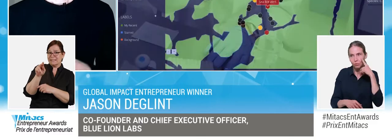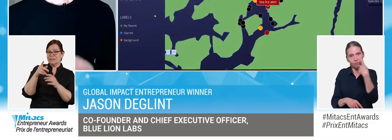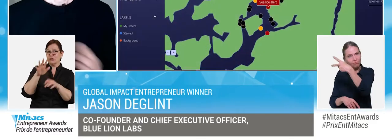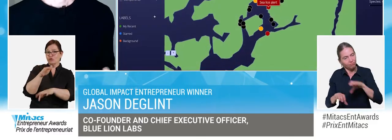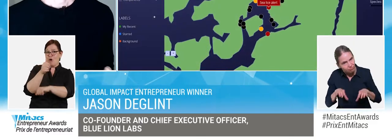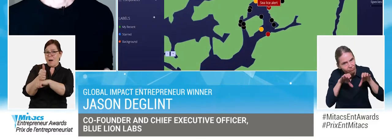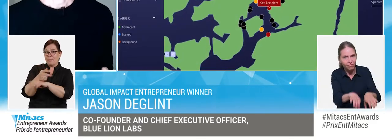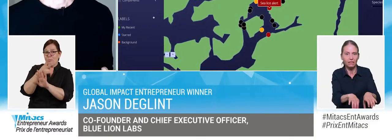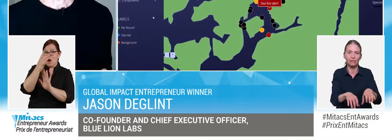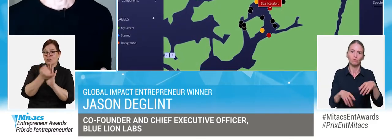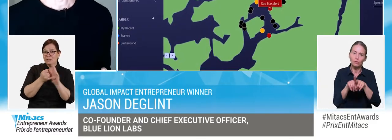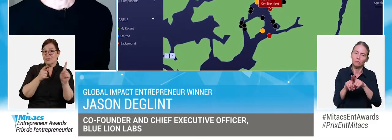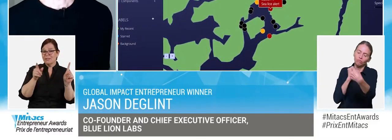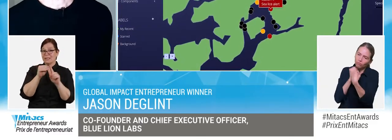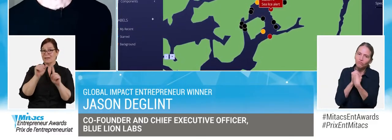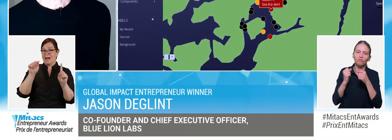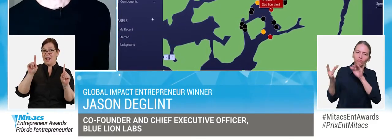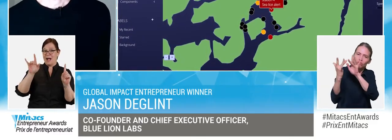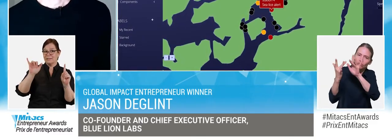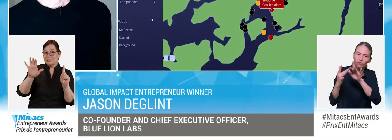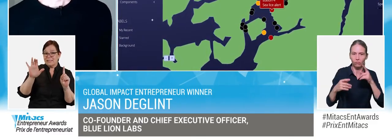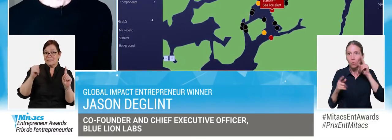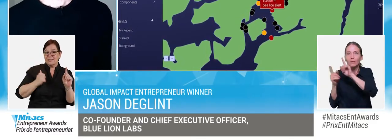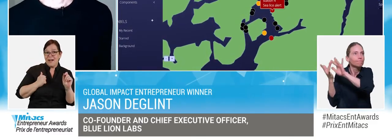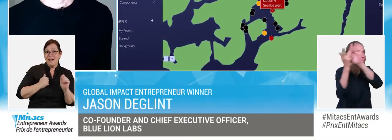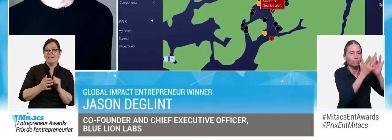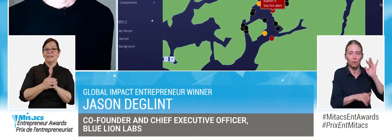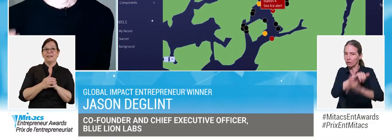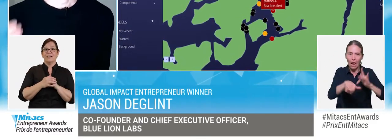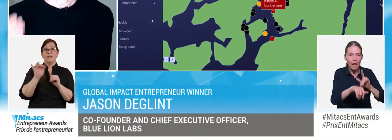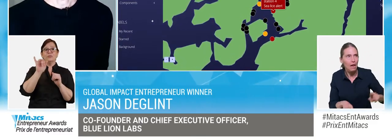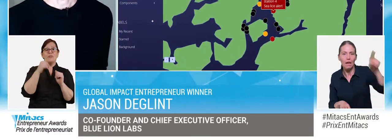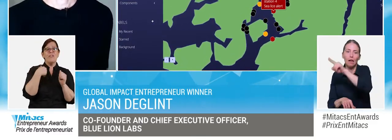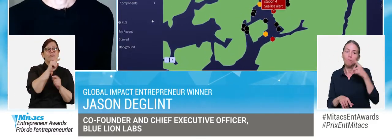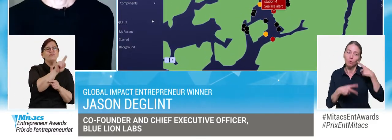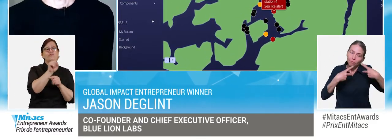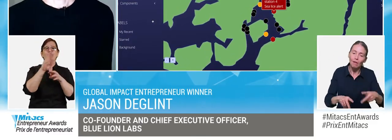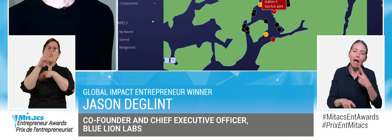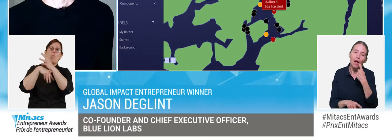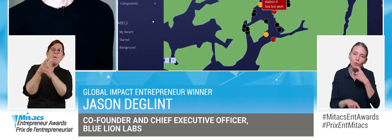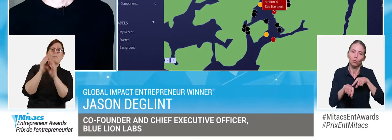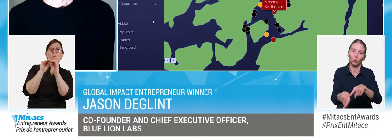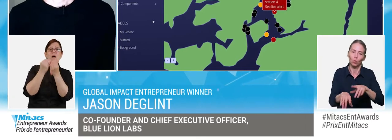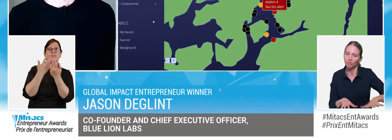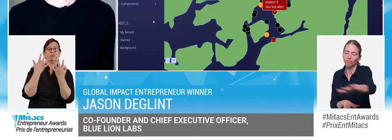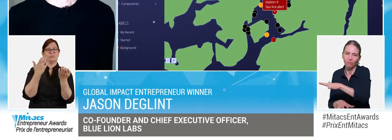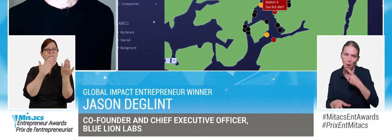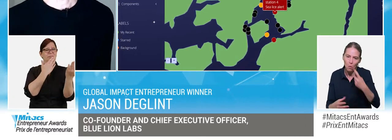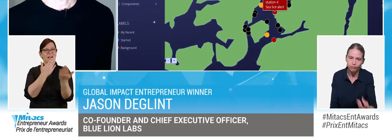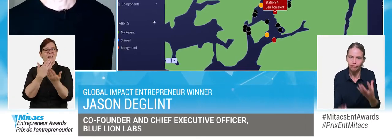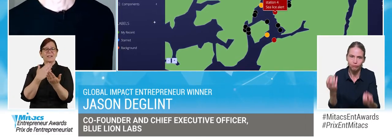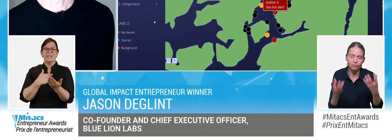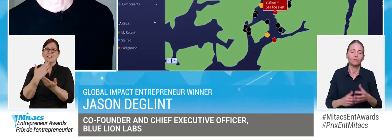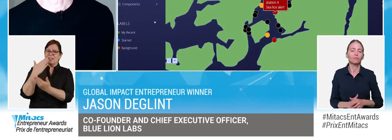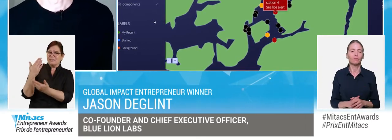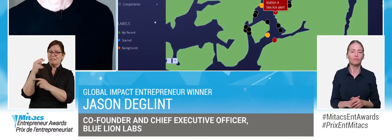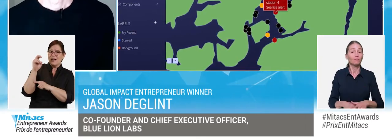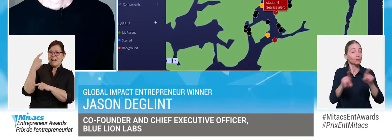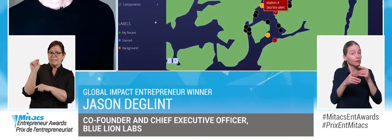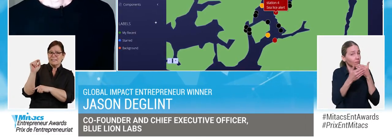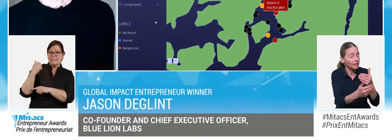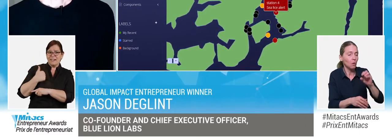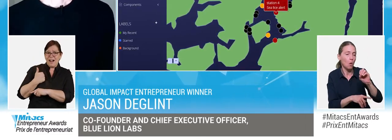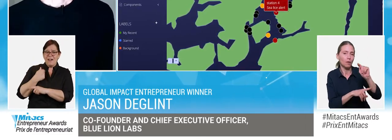and giving me a clear focus and purpose for my research. Thank you also NSERC, Enactus, as well as the NRC IRAP